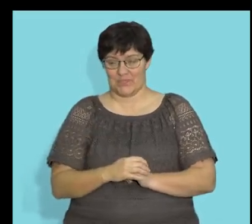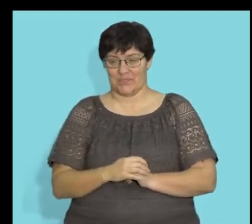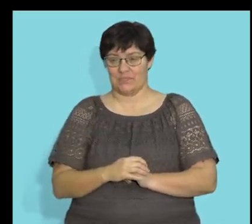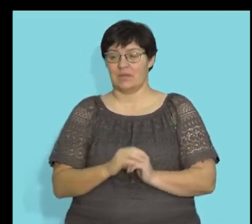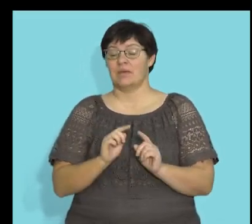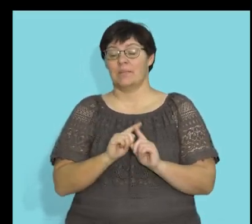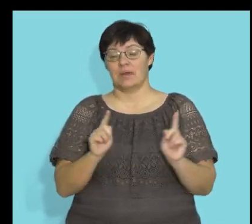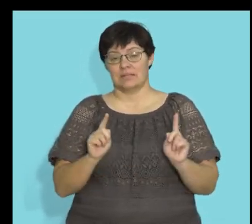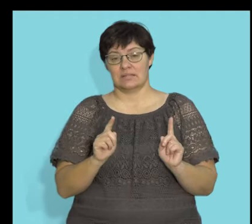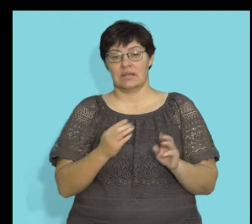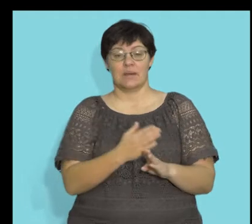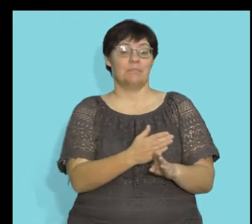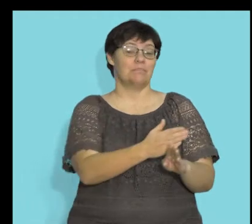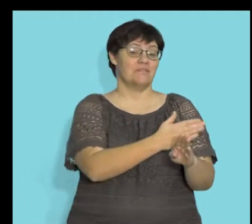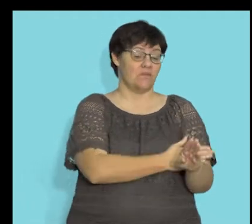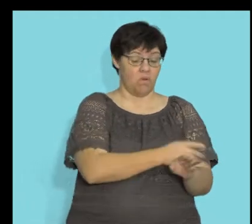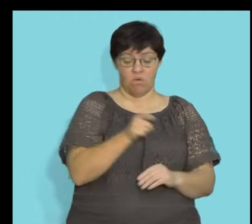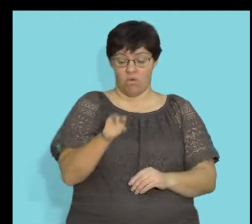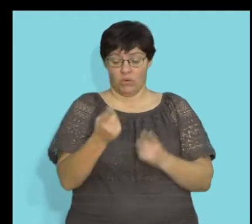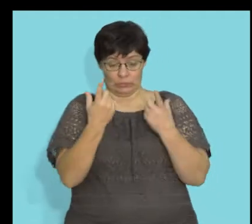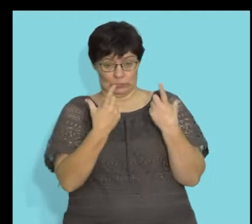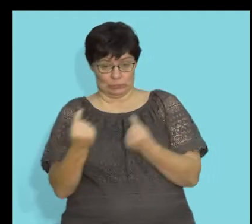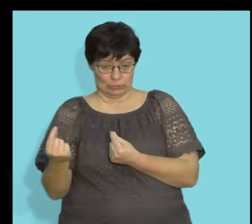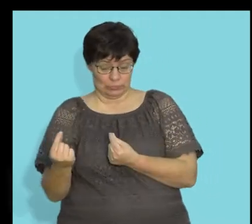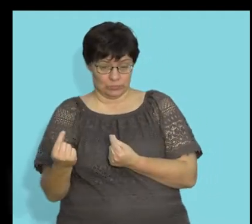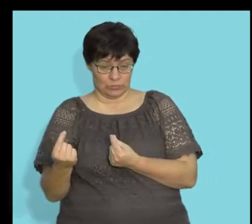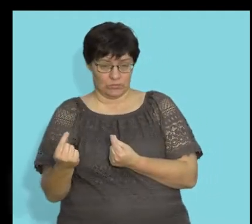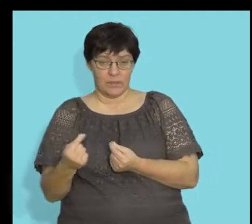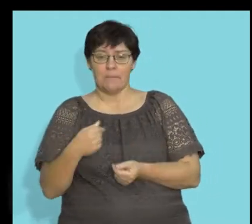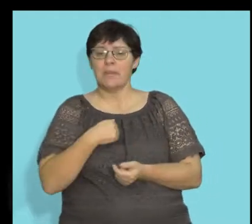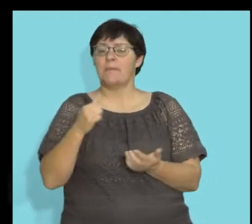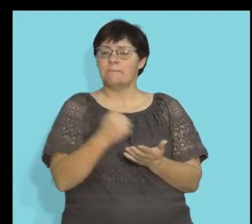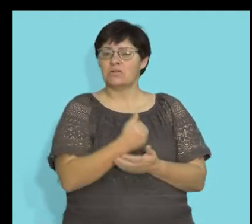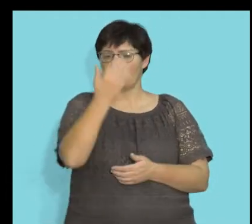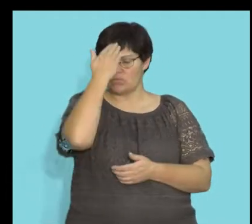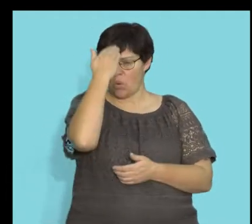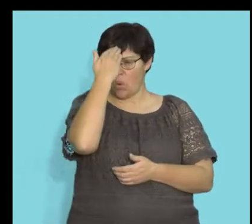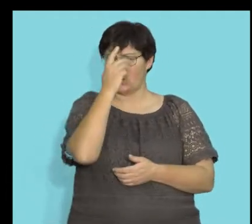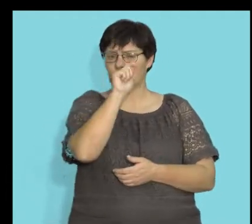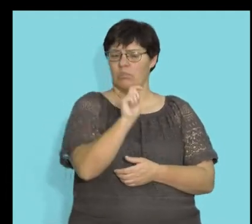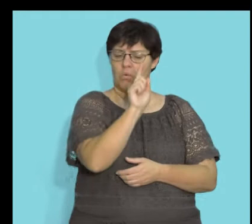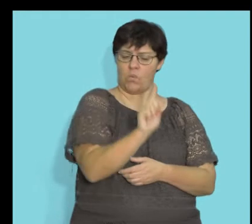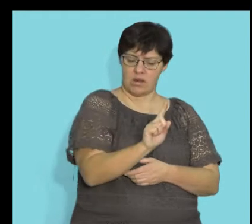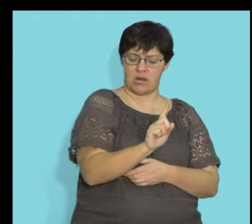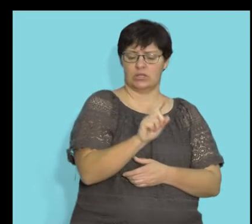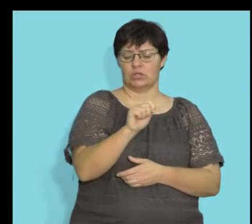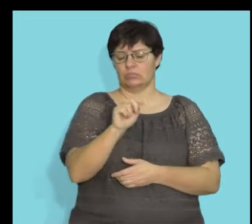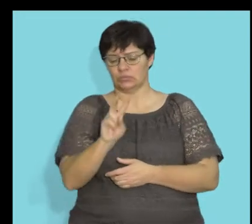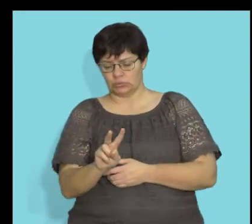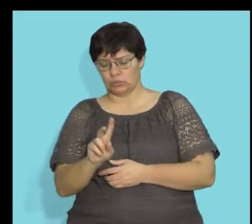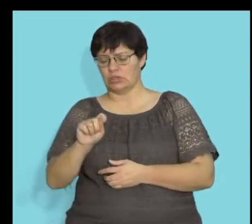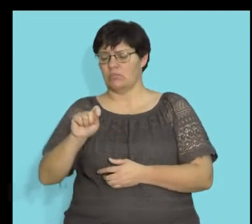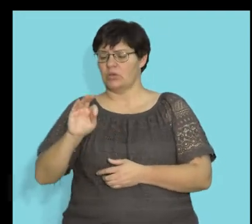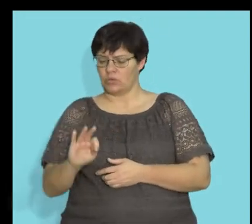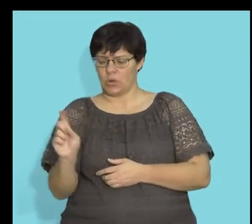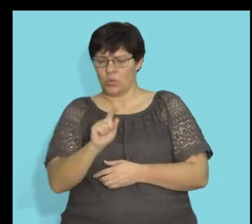sequence. But before I can actually do this sum, I need to know what term 1, term